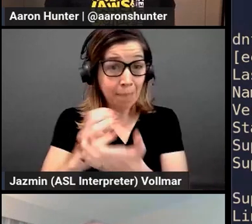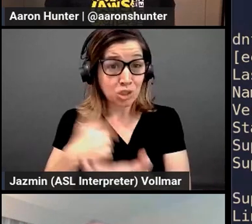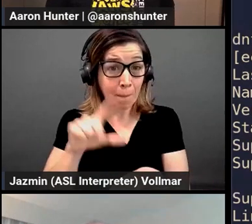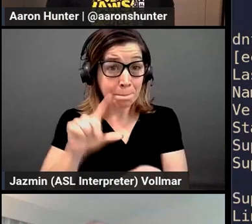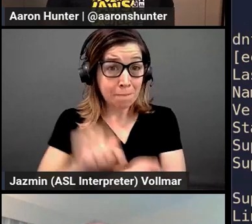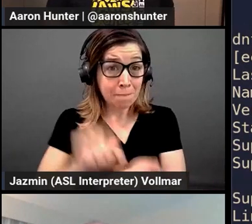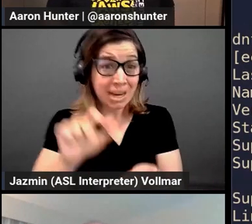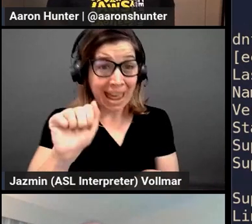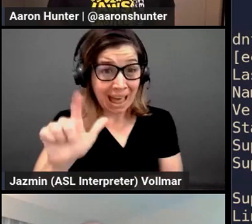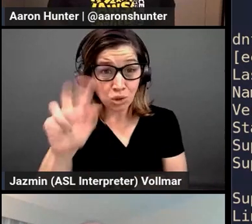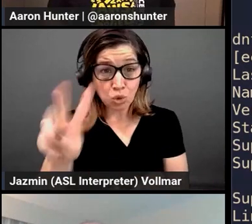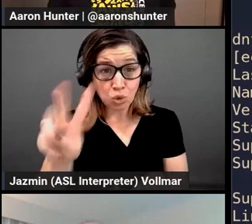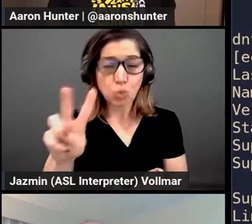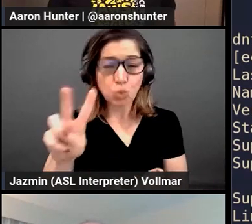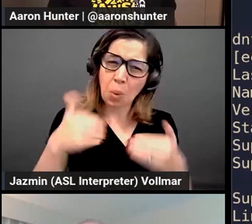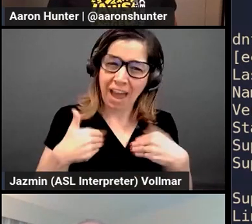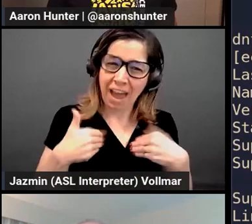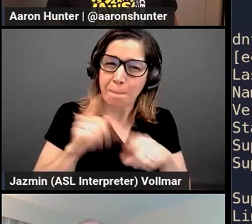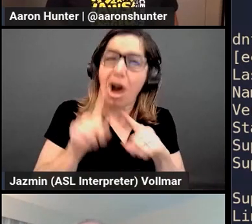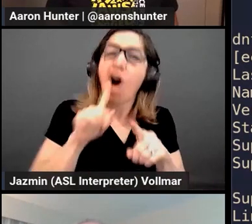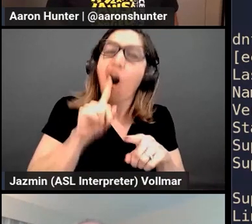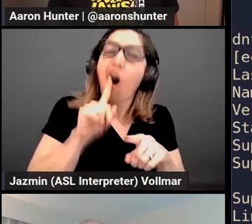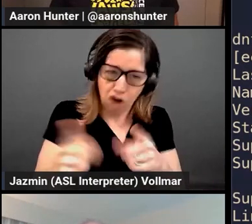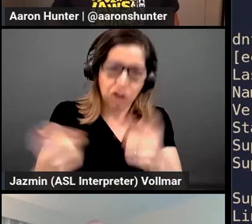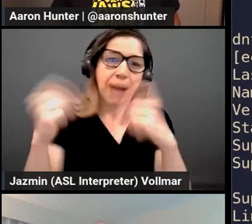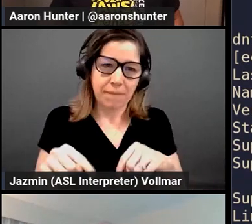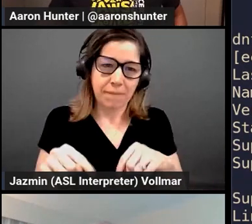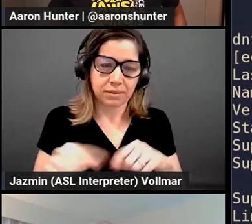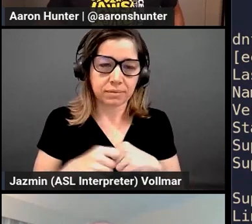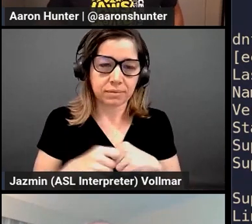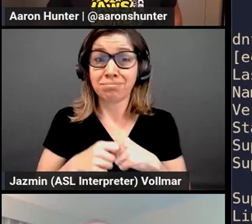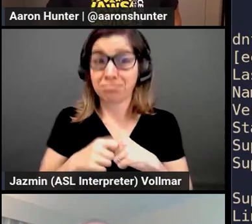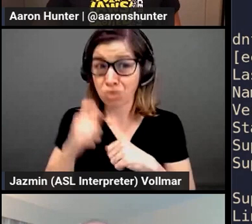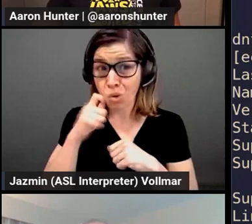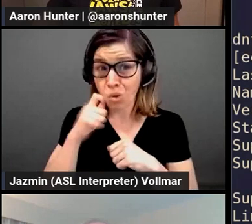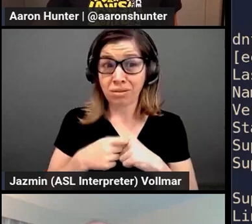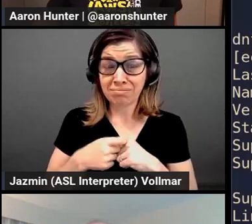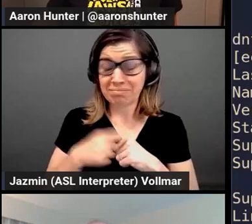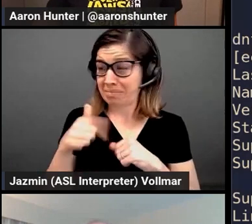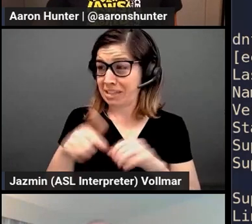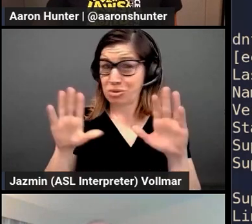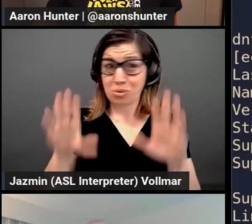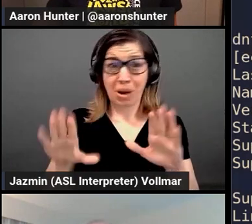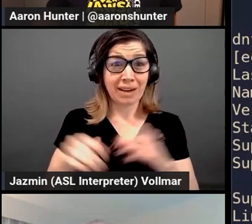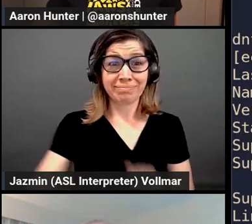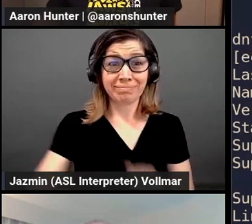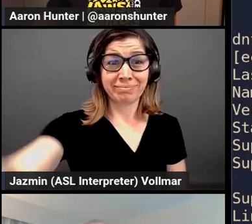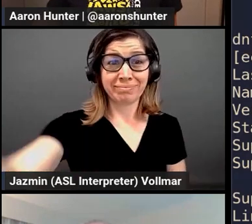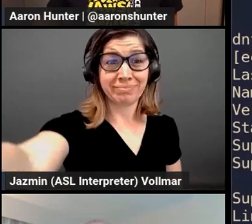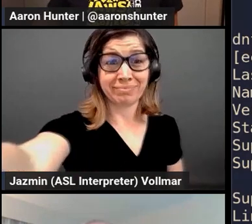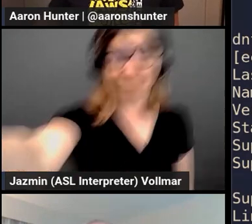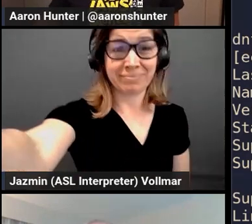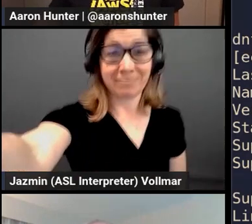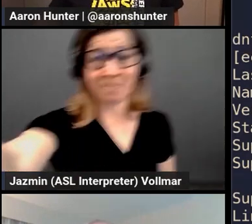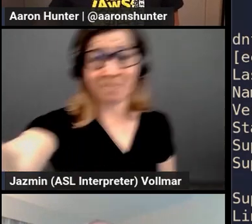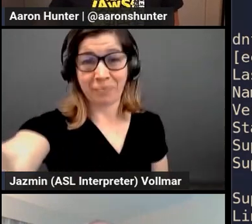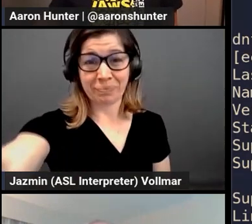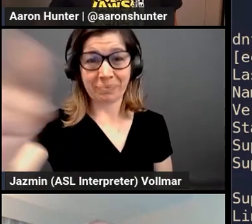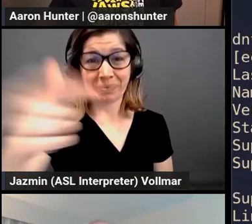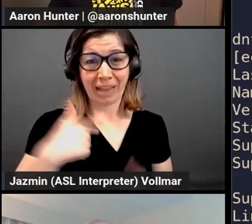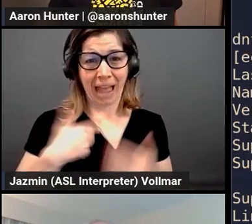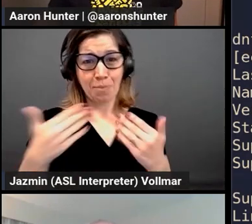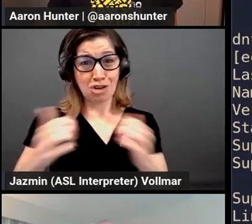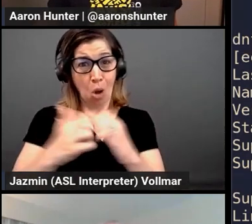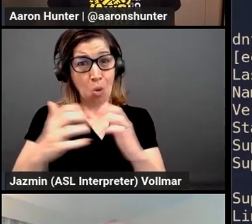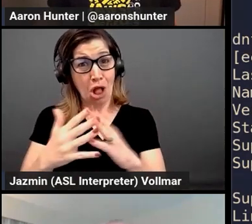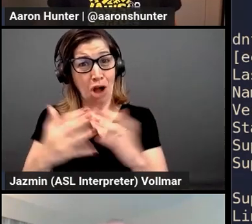have them yet, but they absolutely are coming. Cool. Yeah, this is great. I'm going to go and launch an instance this afternoon and check it